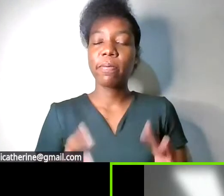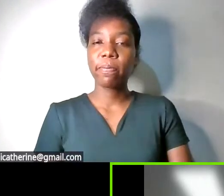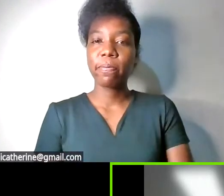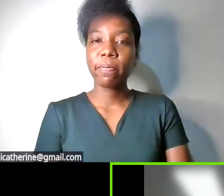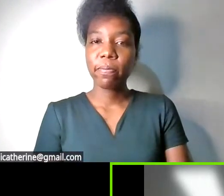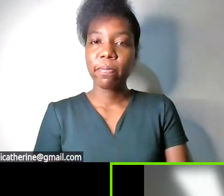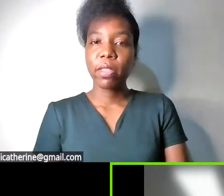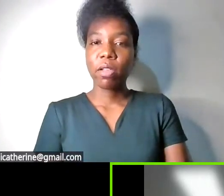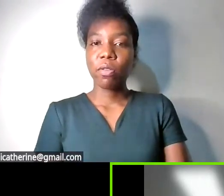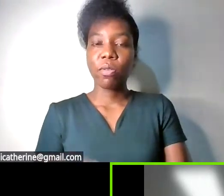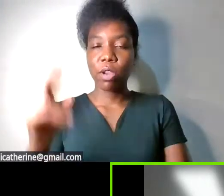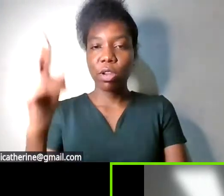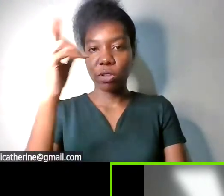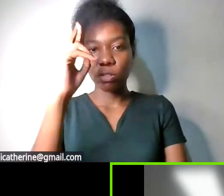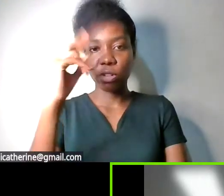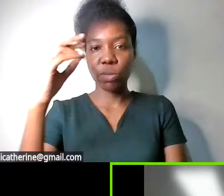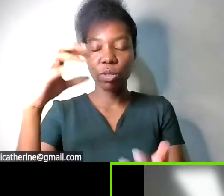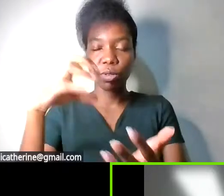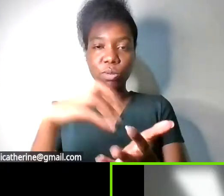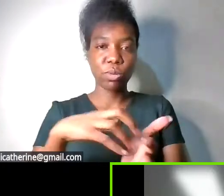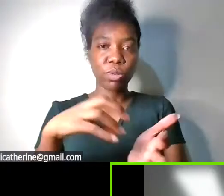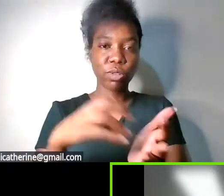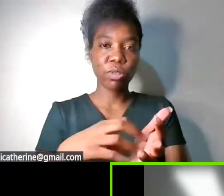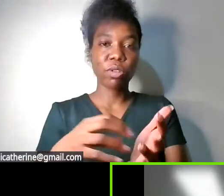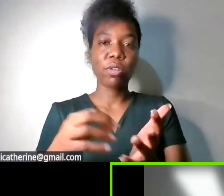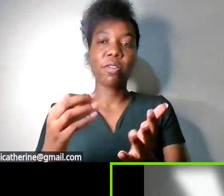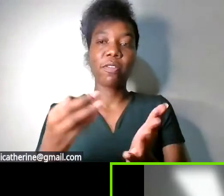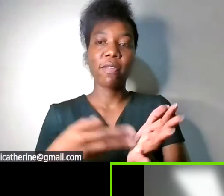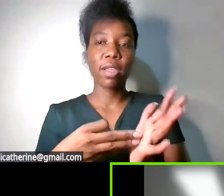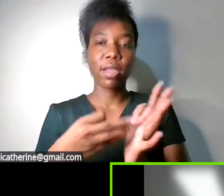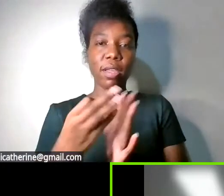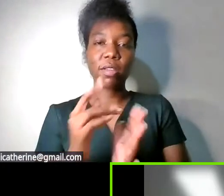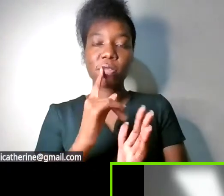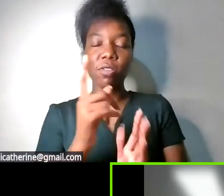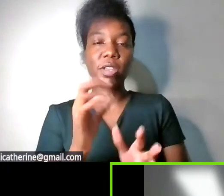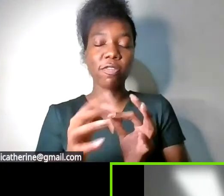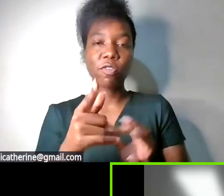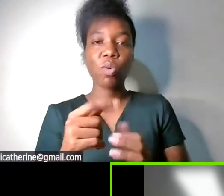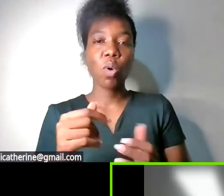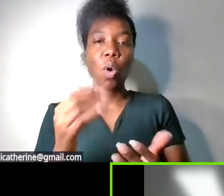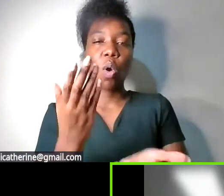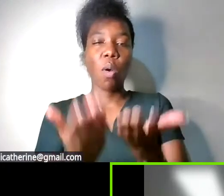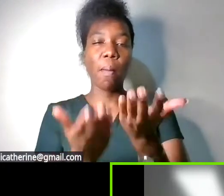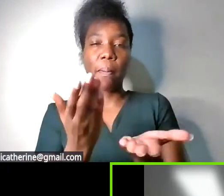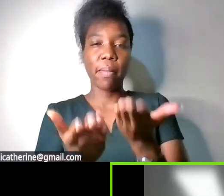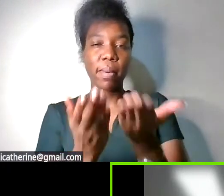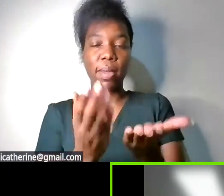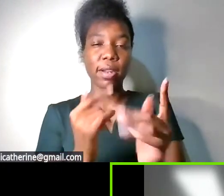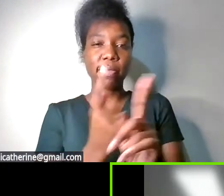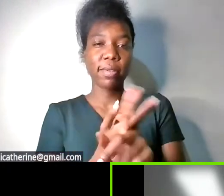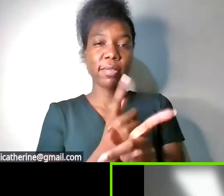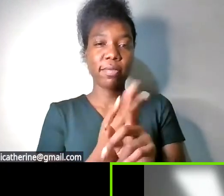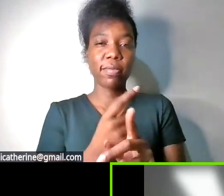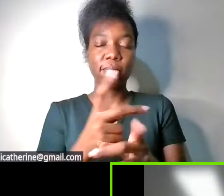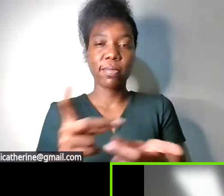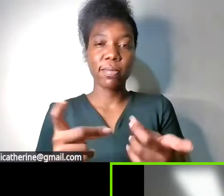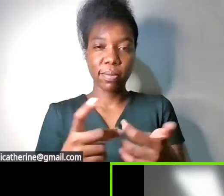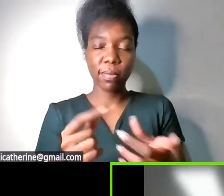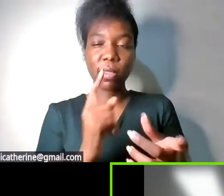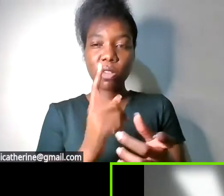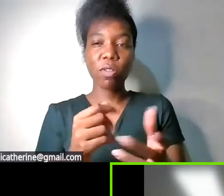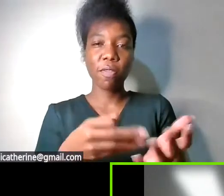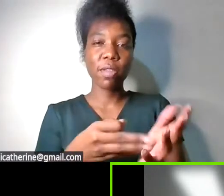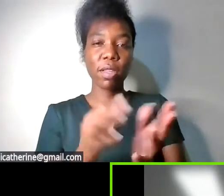reasonable tuition fee when you compare to different continents, actually. And then Canada is still almost like a